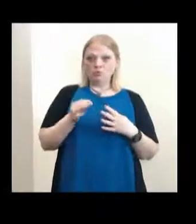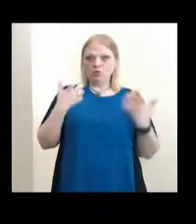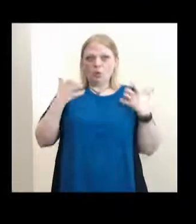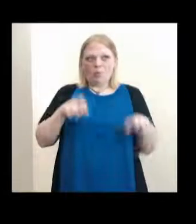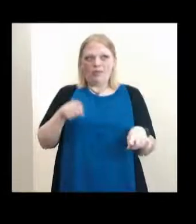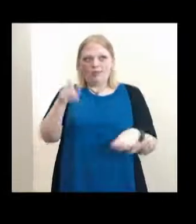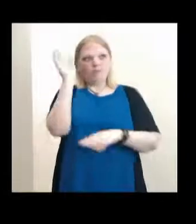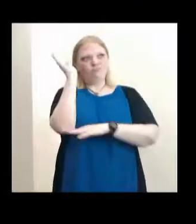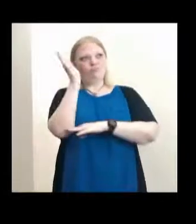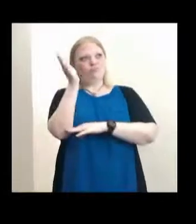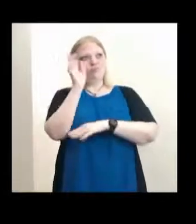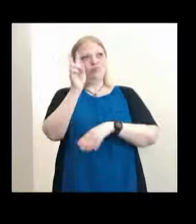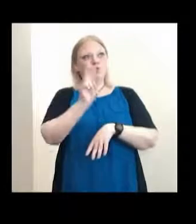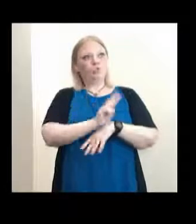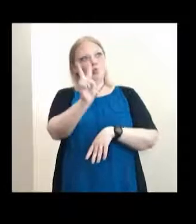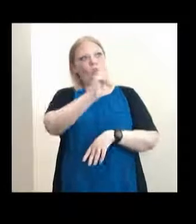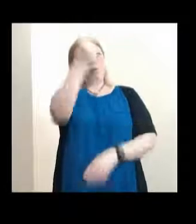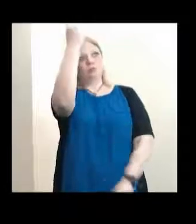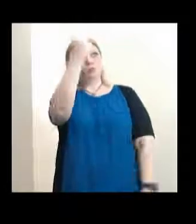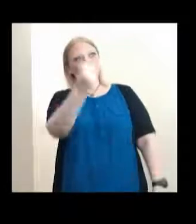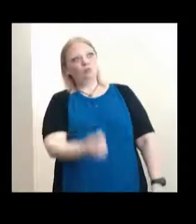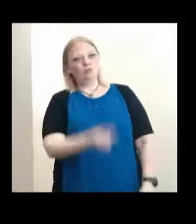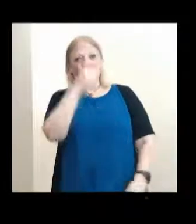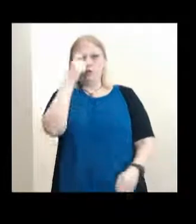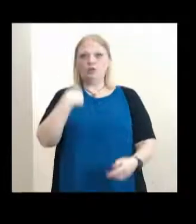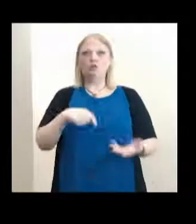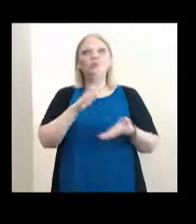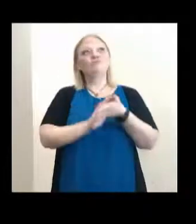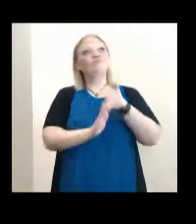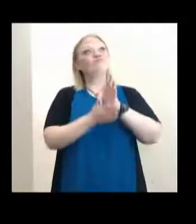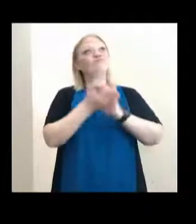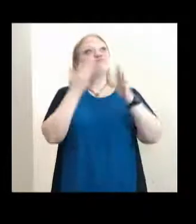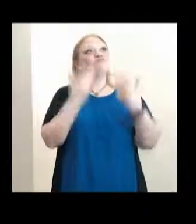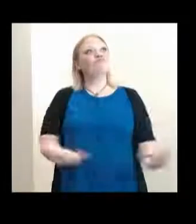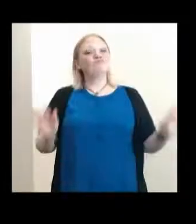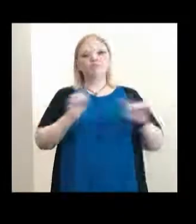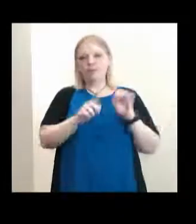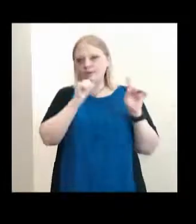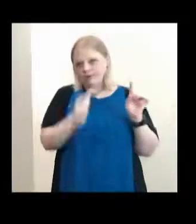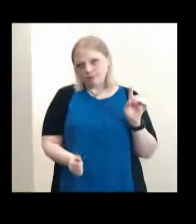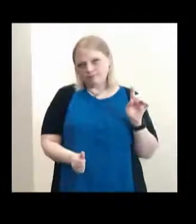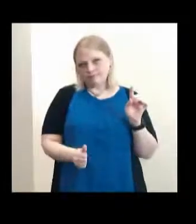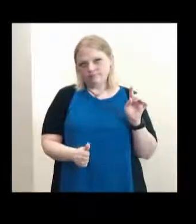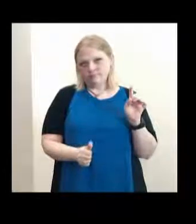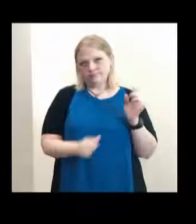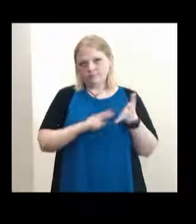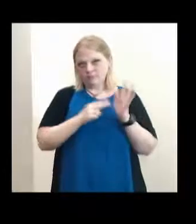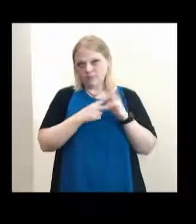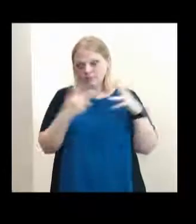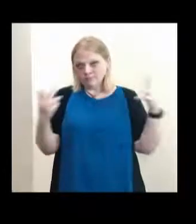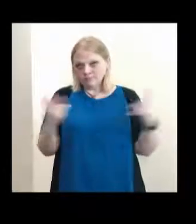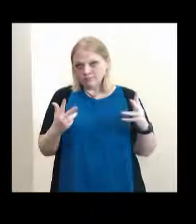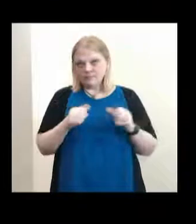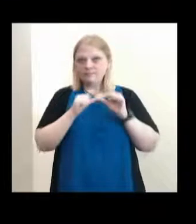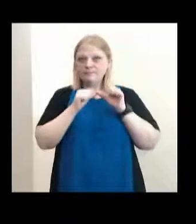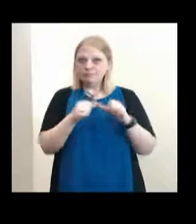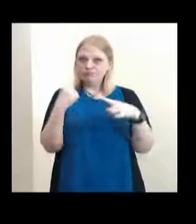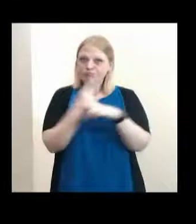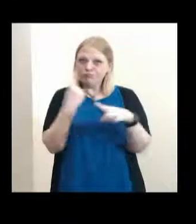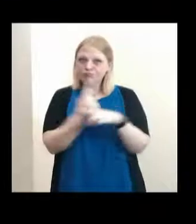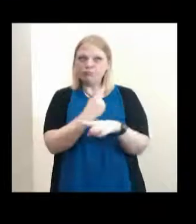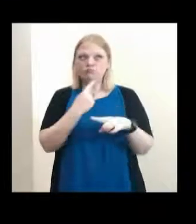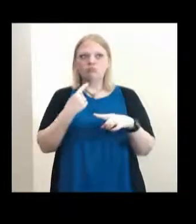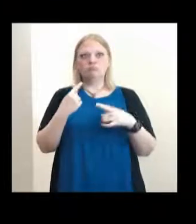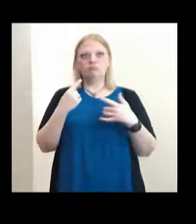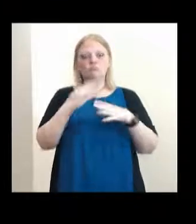conference at 2 o'clock on a Tuesday anymore because we'd be done with this, but we're not done with it. And as a result, we need to continue to act appropriately to protect